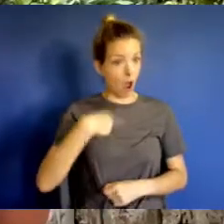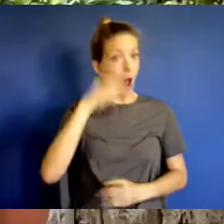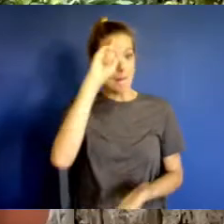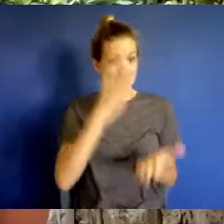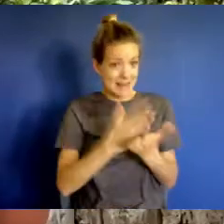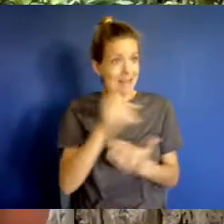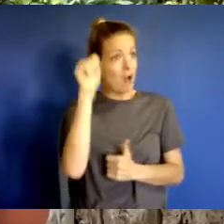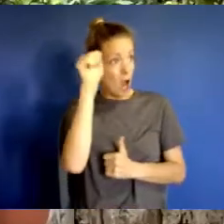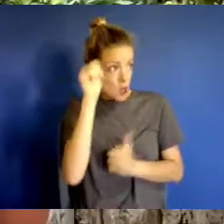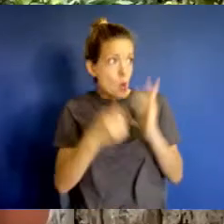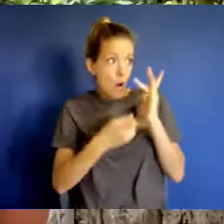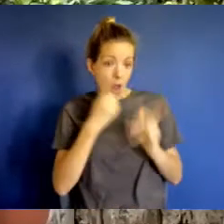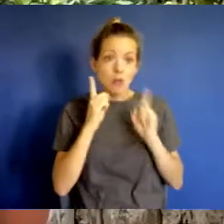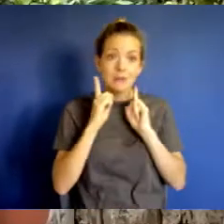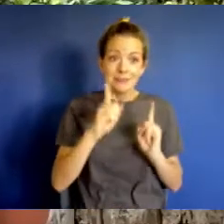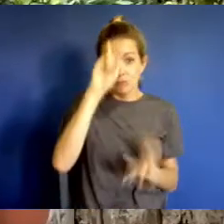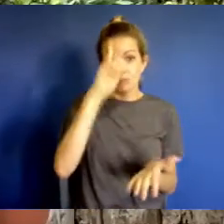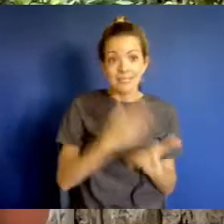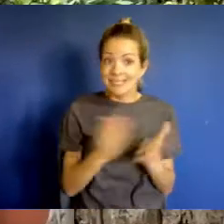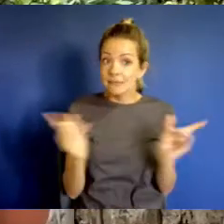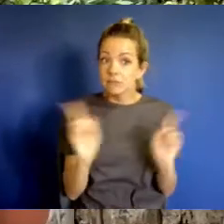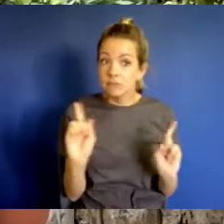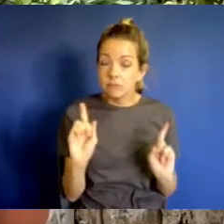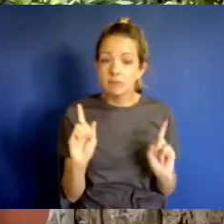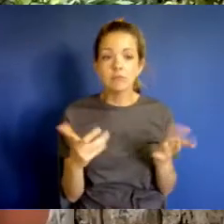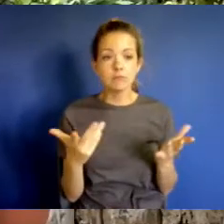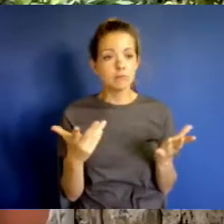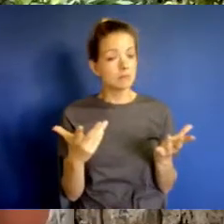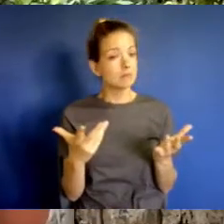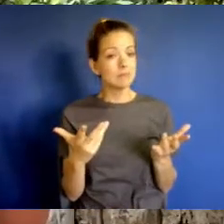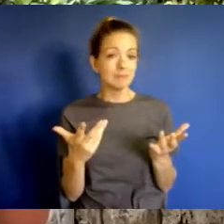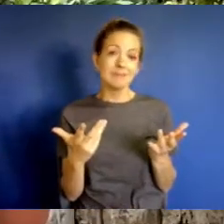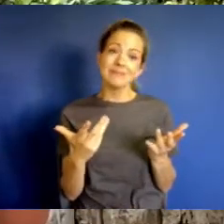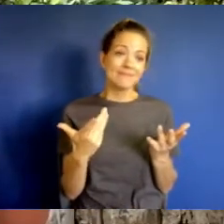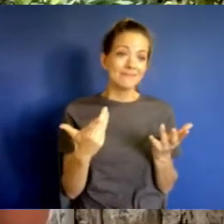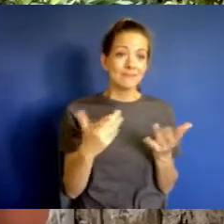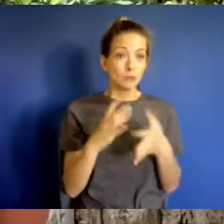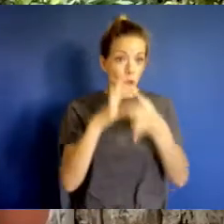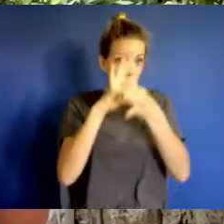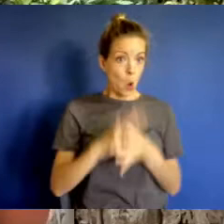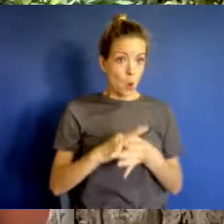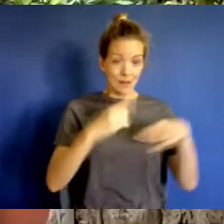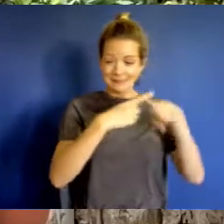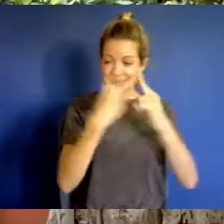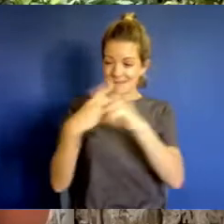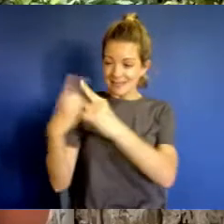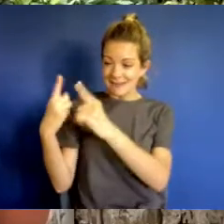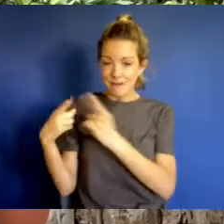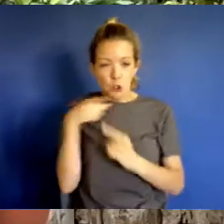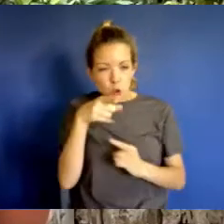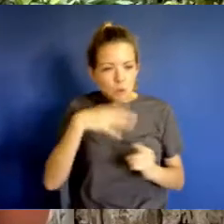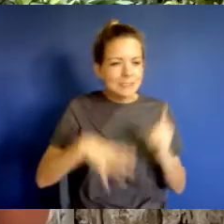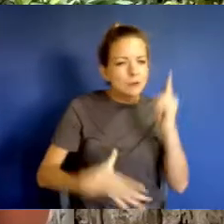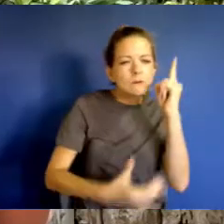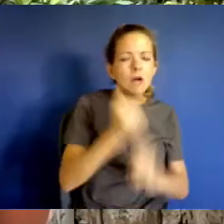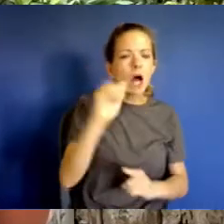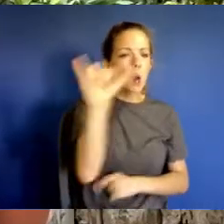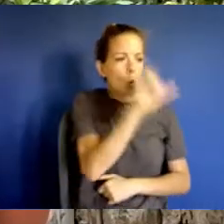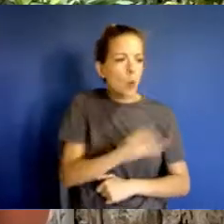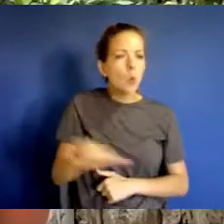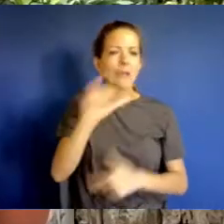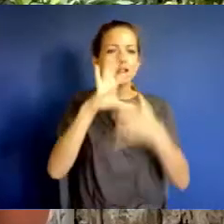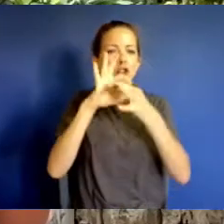other guys do believe the same thing, which is that there is a type of yoga for everybody. And